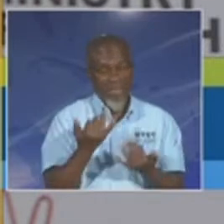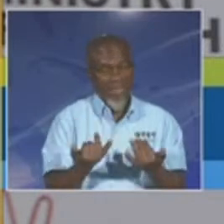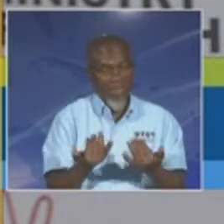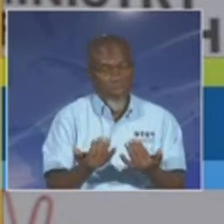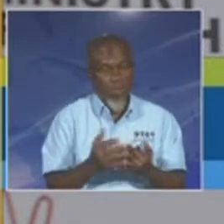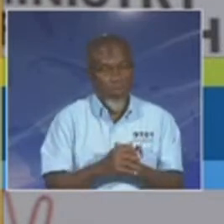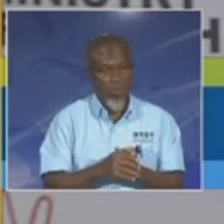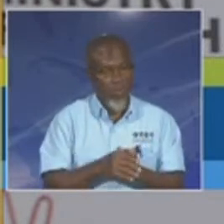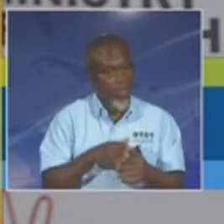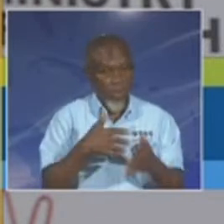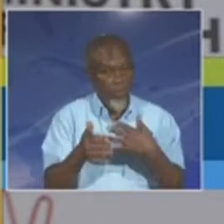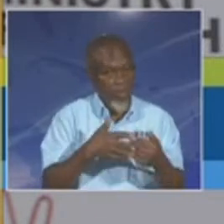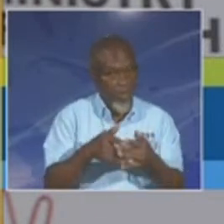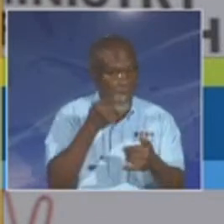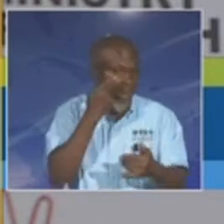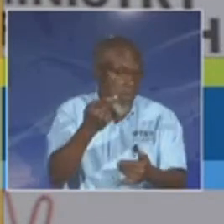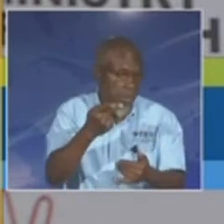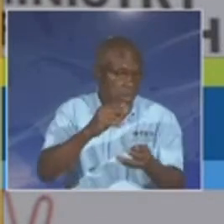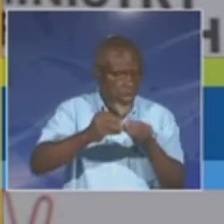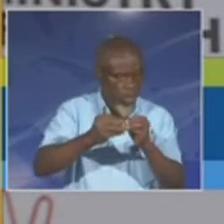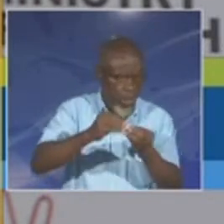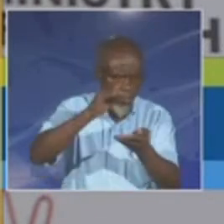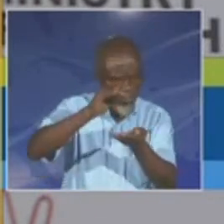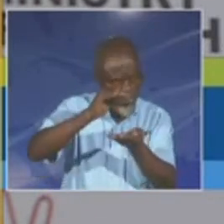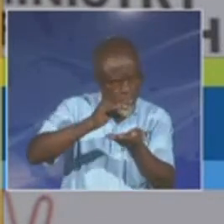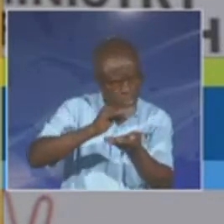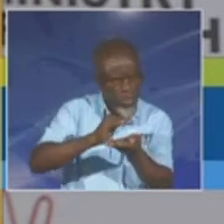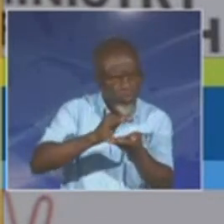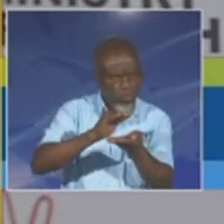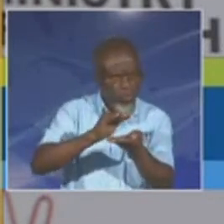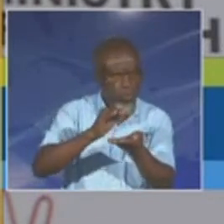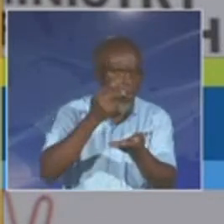the numbers, we still have to look at what may be on the horizon.